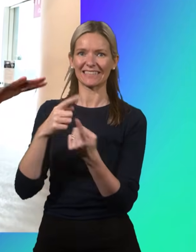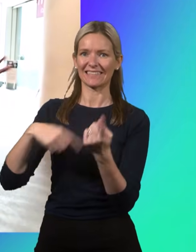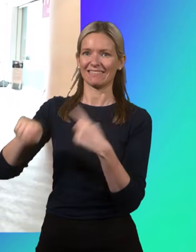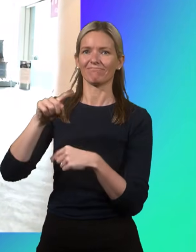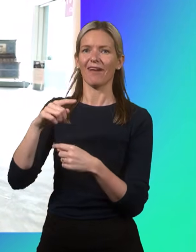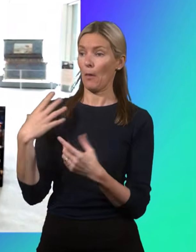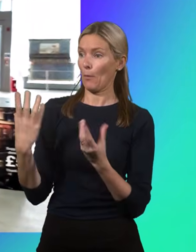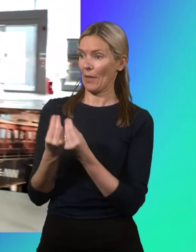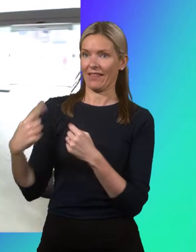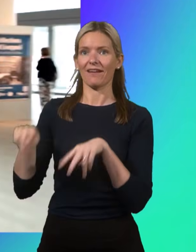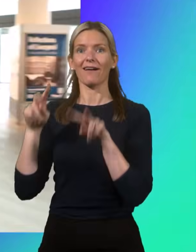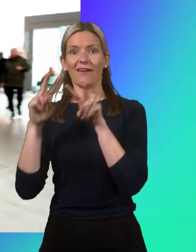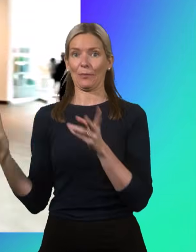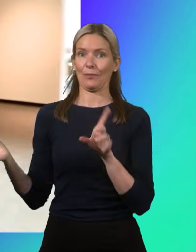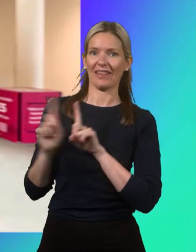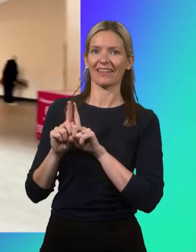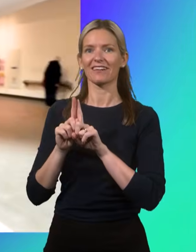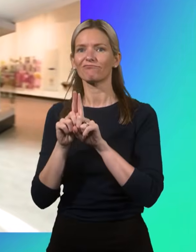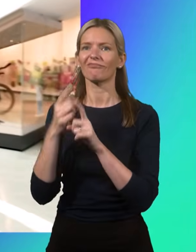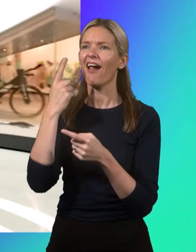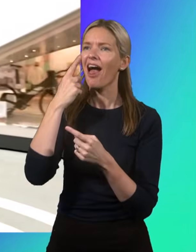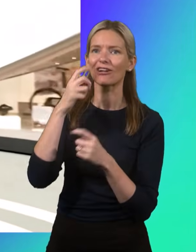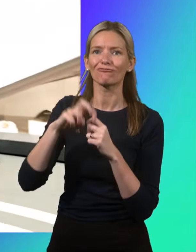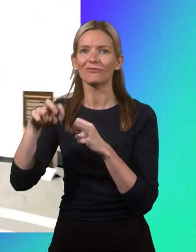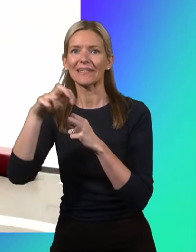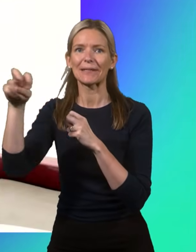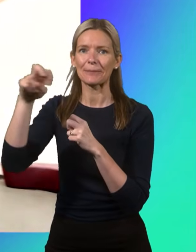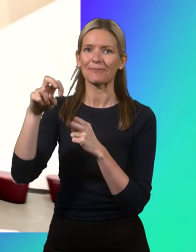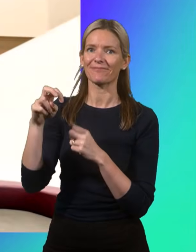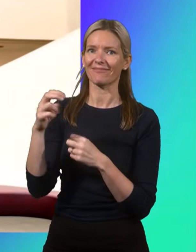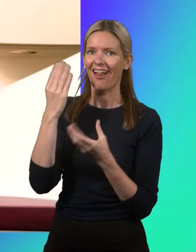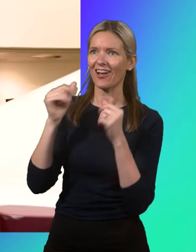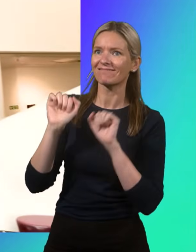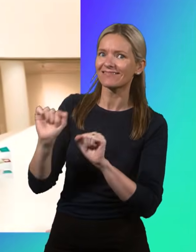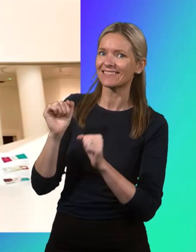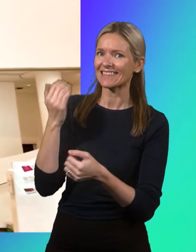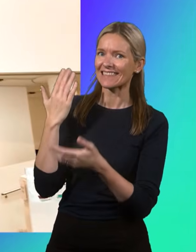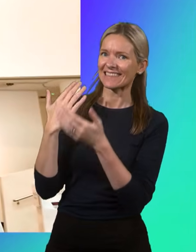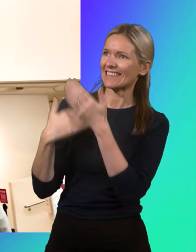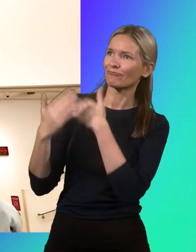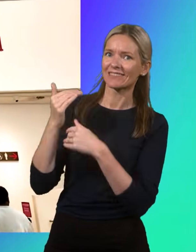because we're going on a trip across the city to learn more about Jewish history.